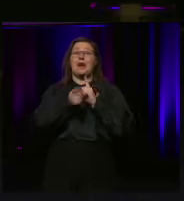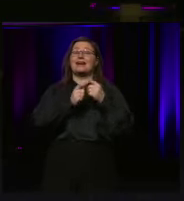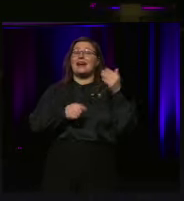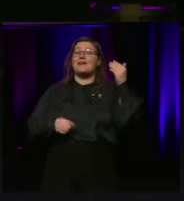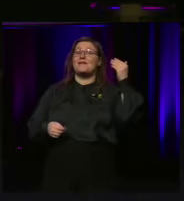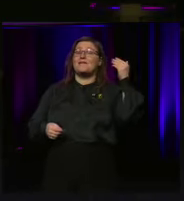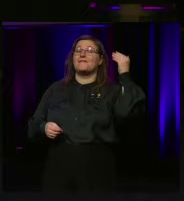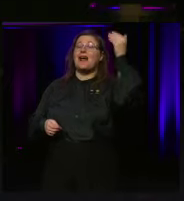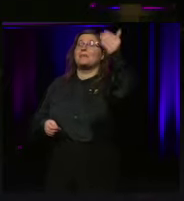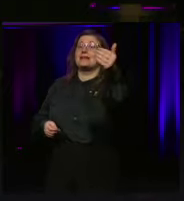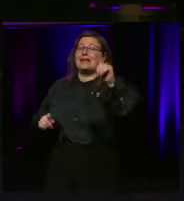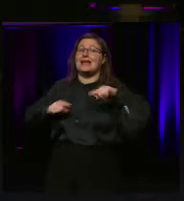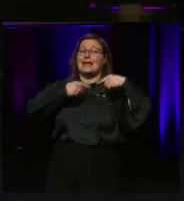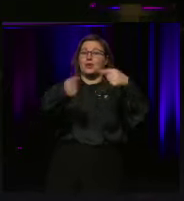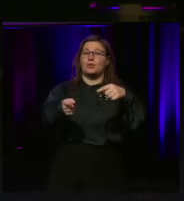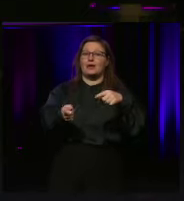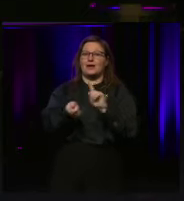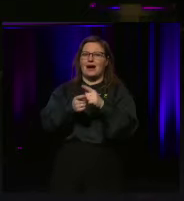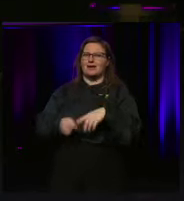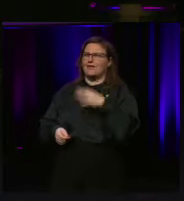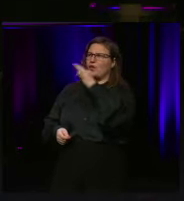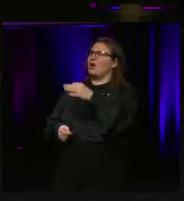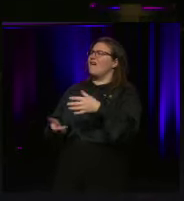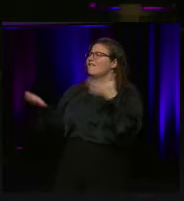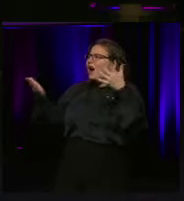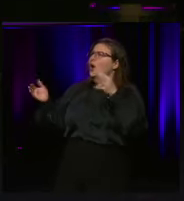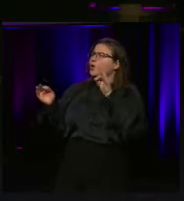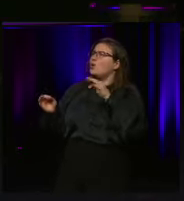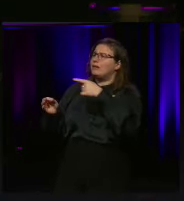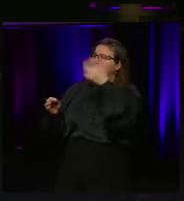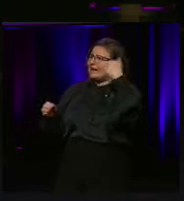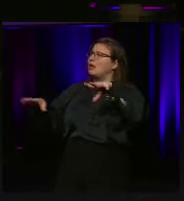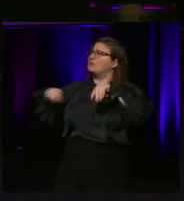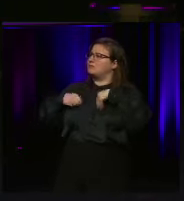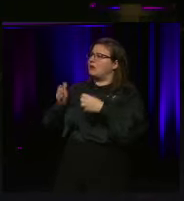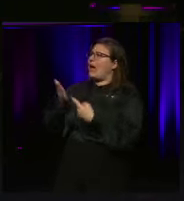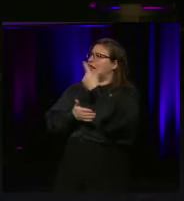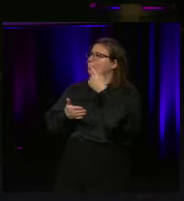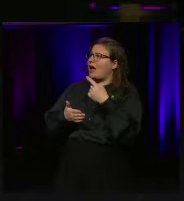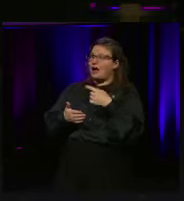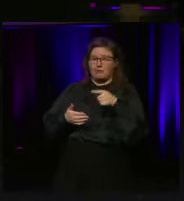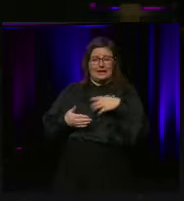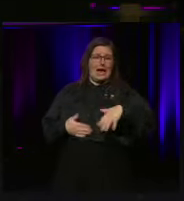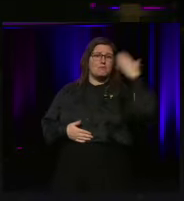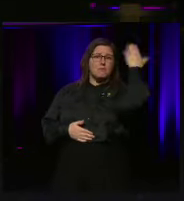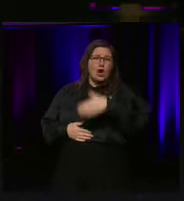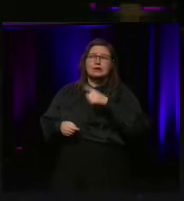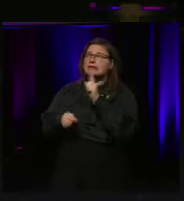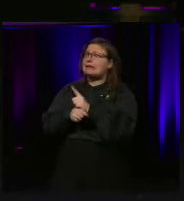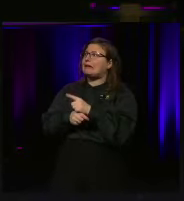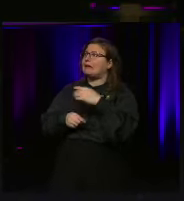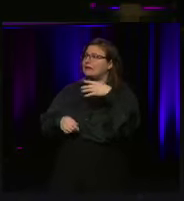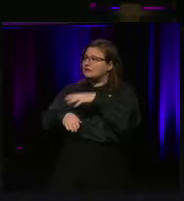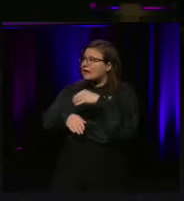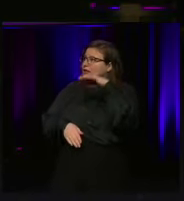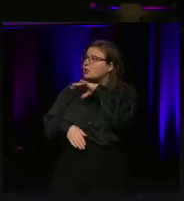generation will ask us, how could you let this happen? These were black chapters in Sweden's history, and they